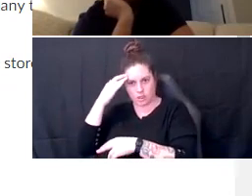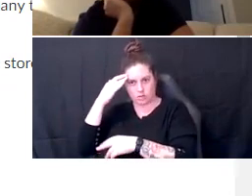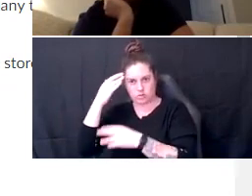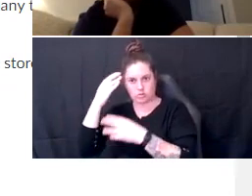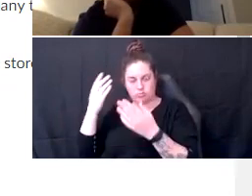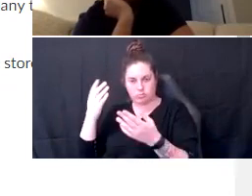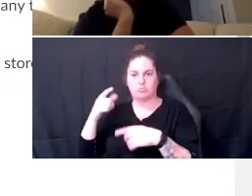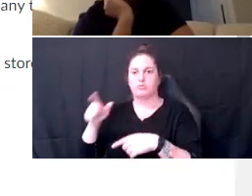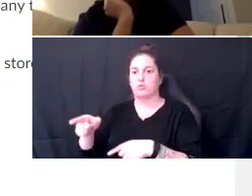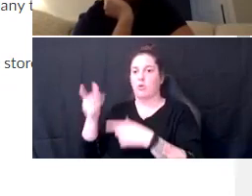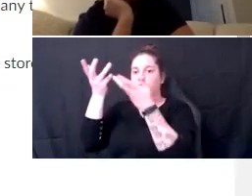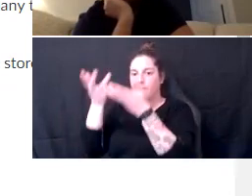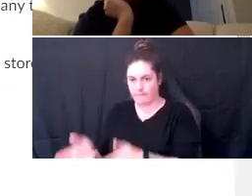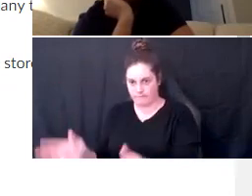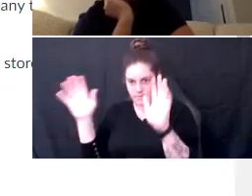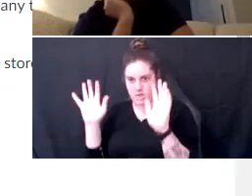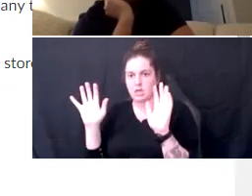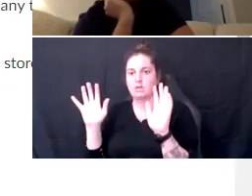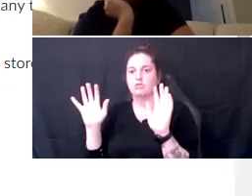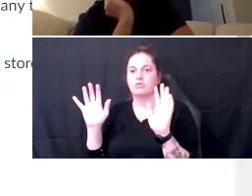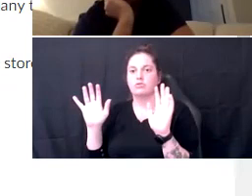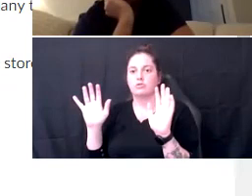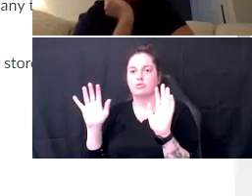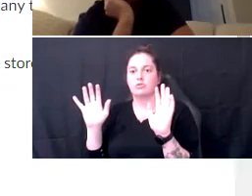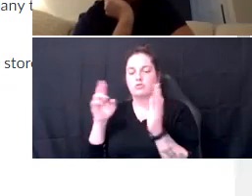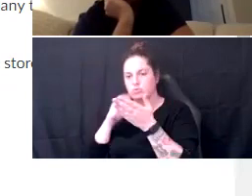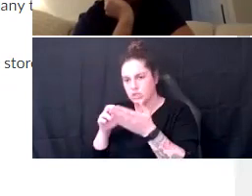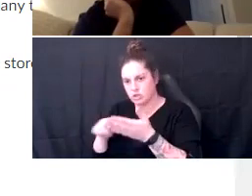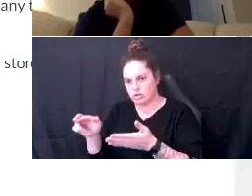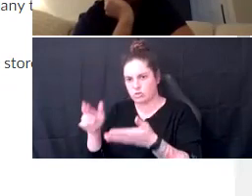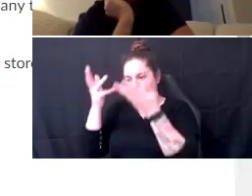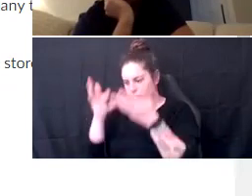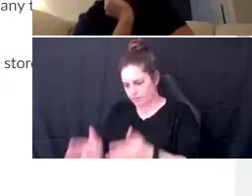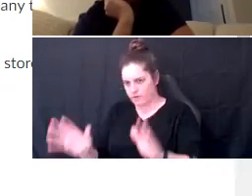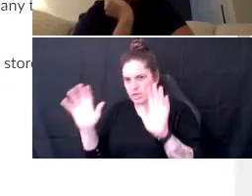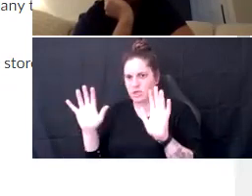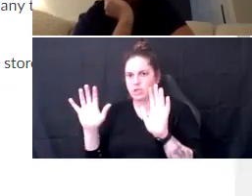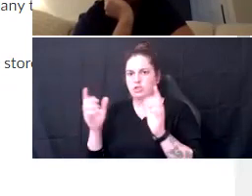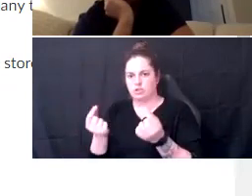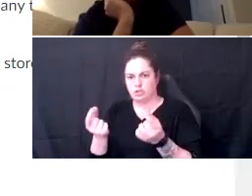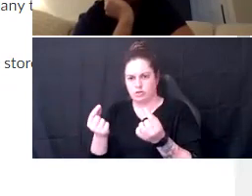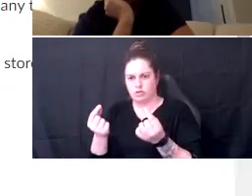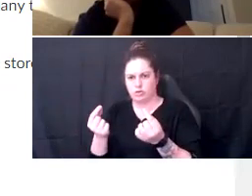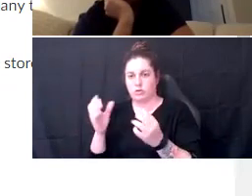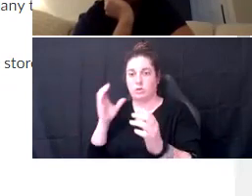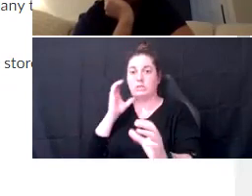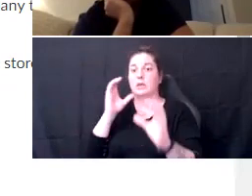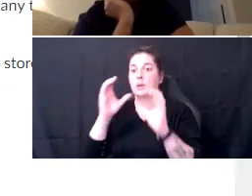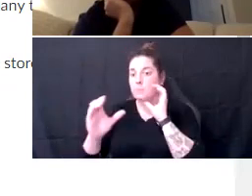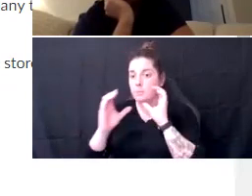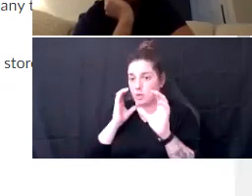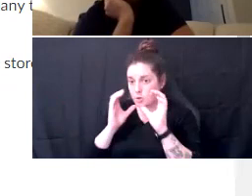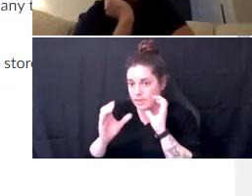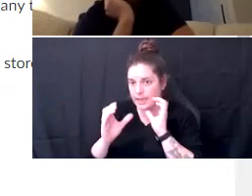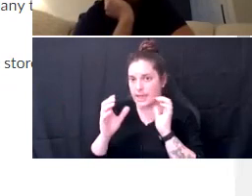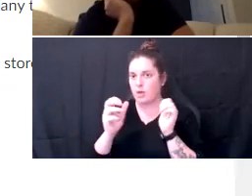their research, what they do is, in order to communicate with the scientific community and